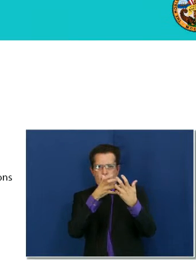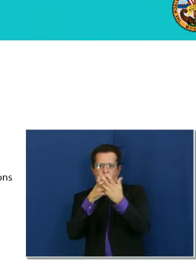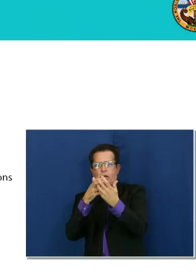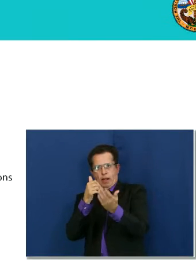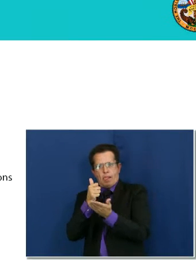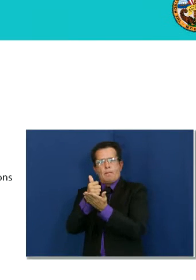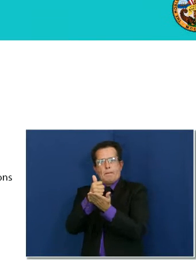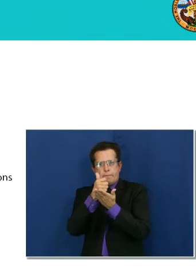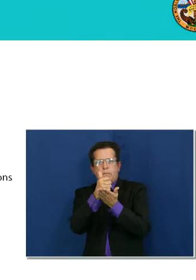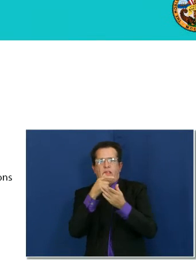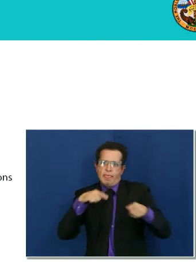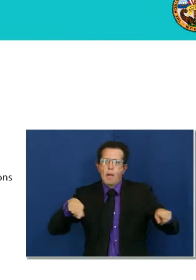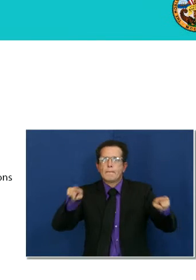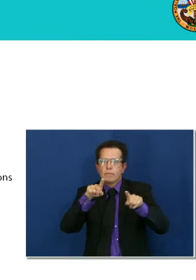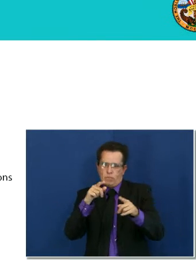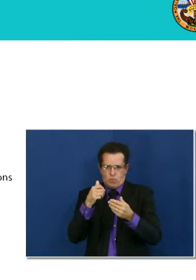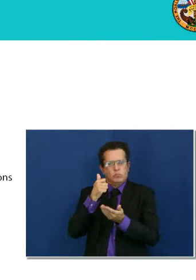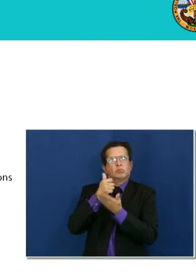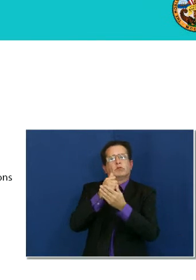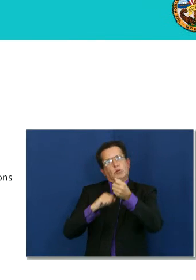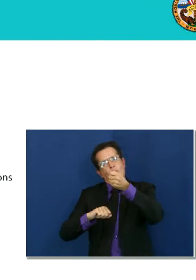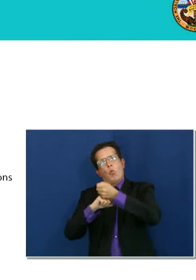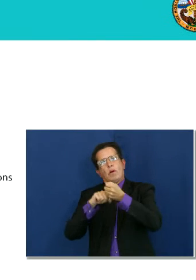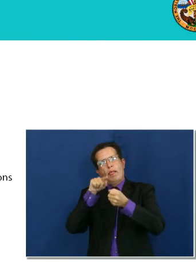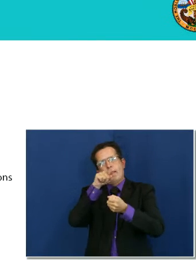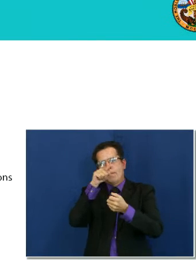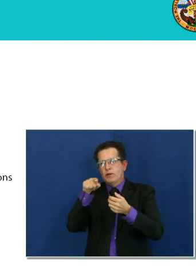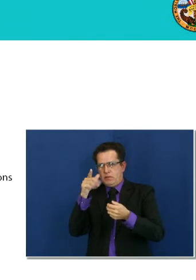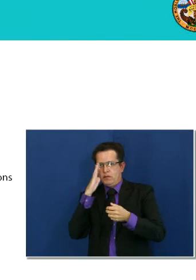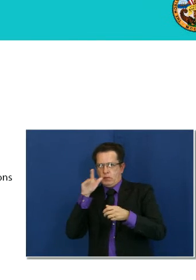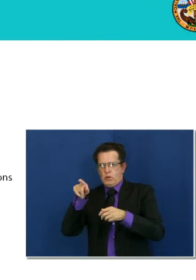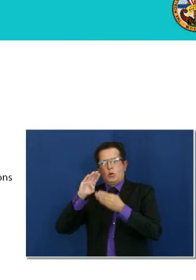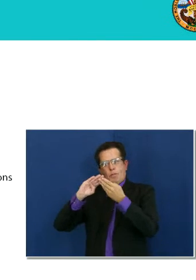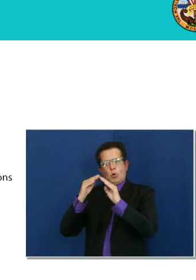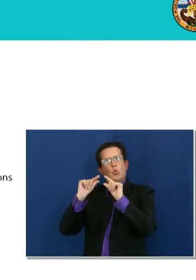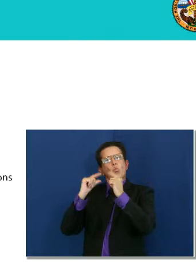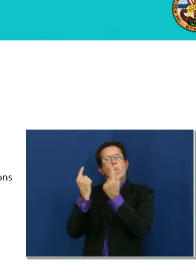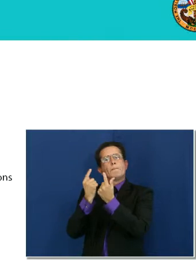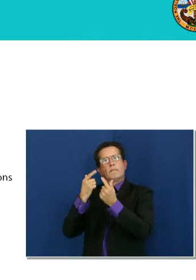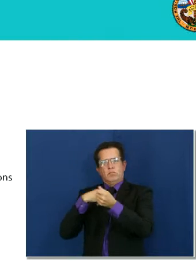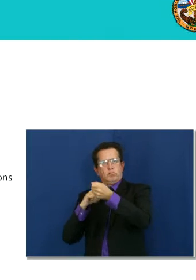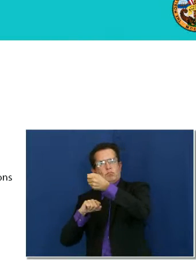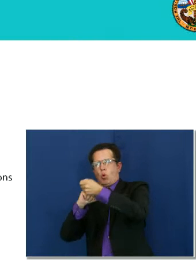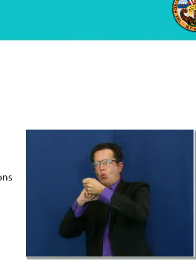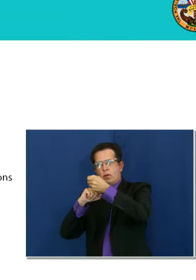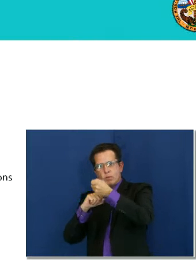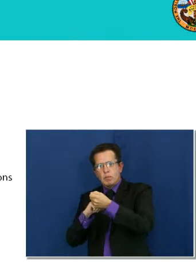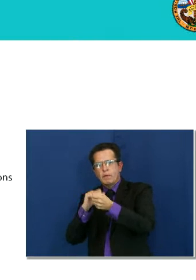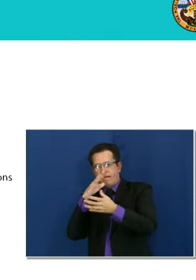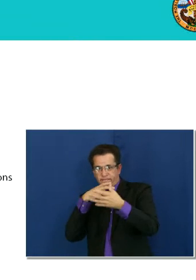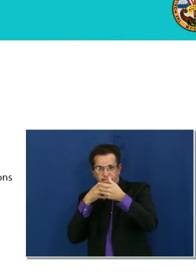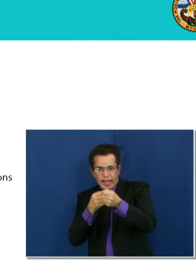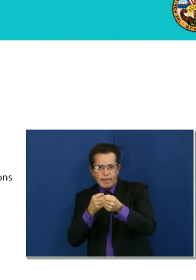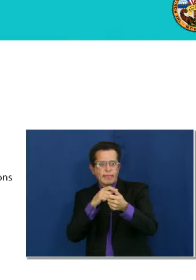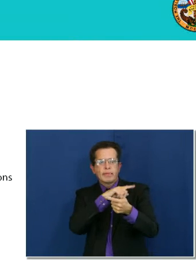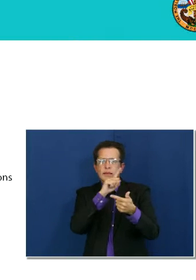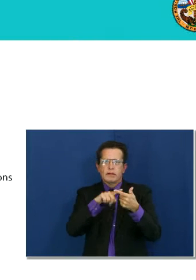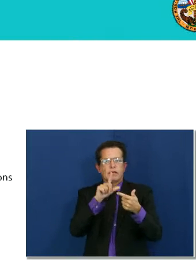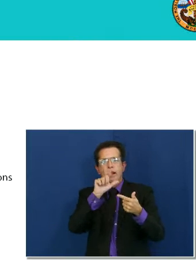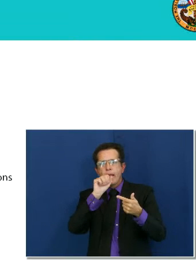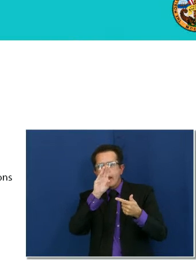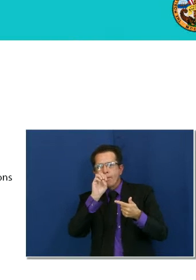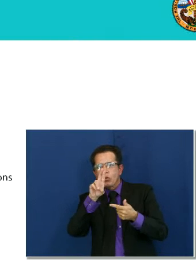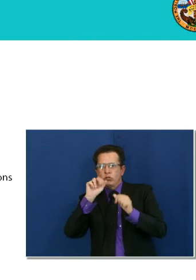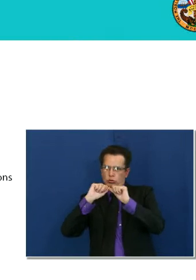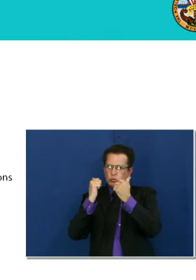allies out there to help build support. There you see some of the community groups, neighborhood coalitions, community-based, faith-based advocacy, labor associations, and